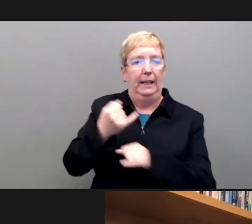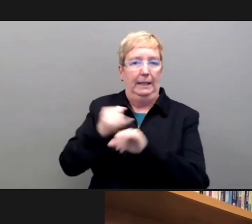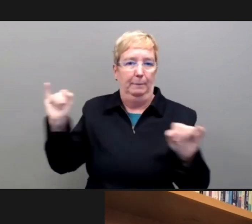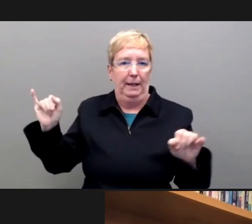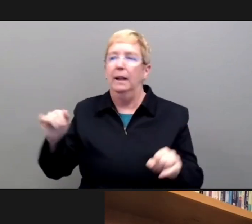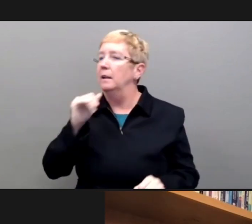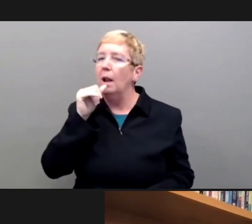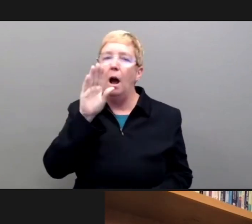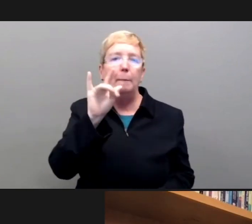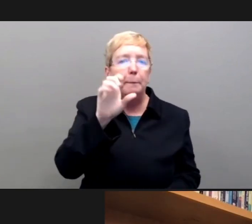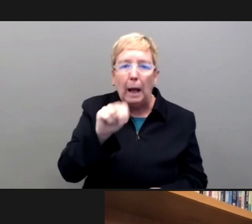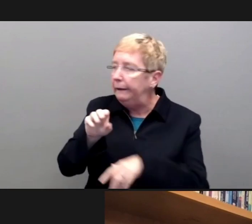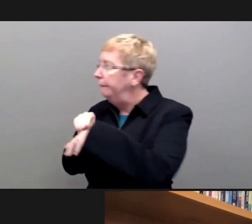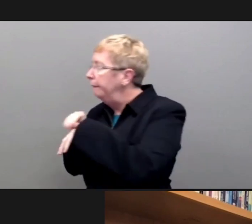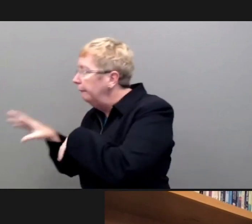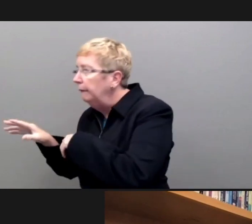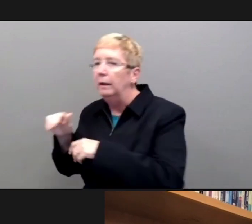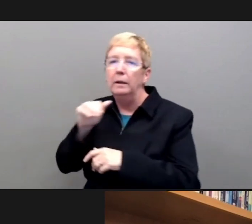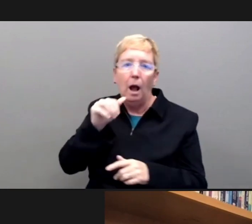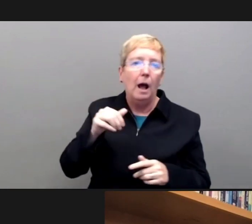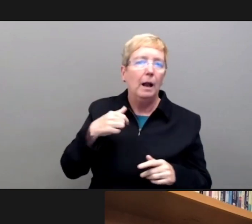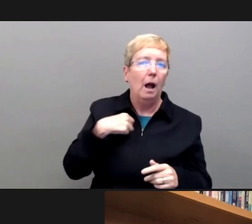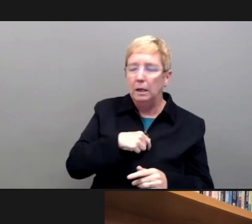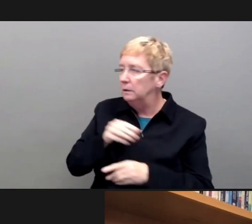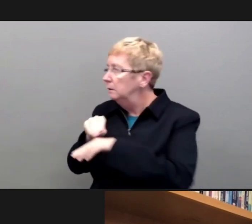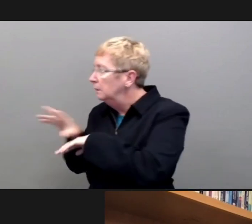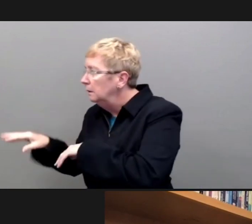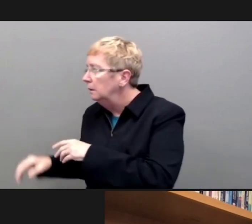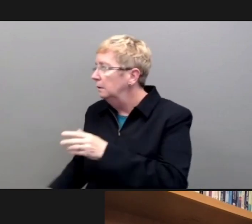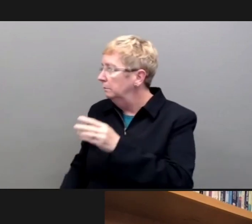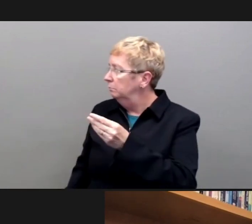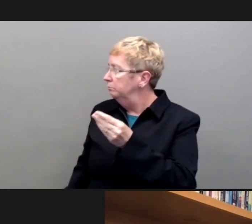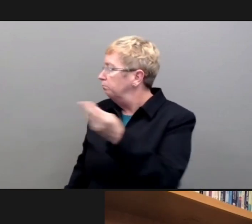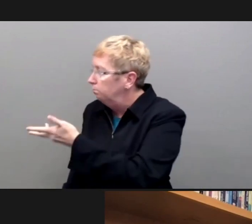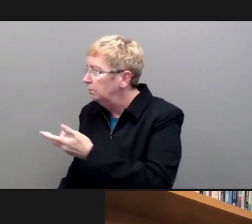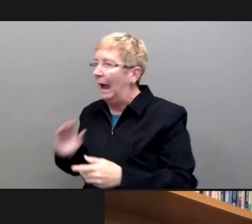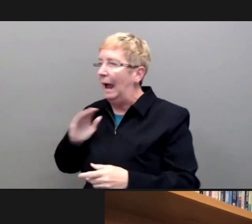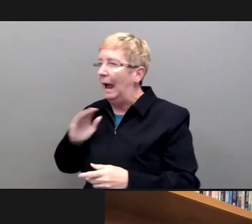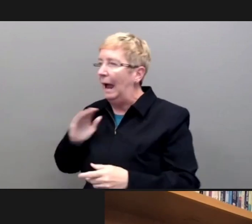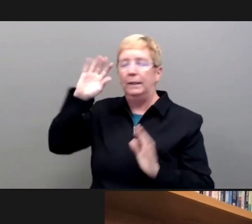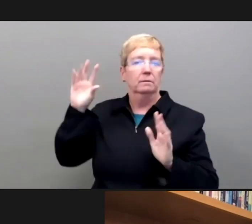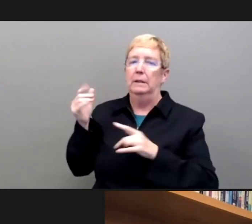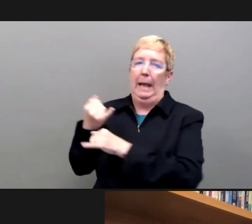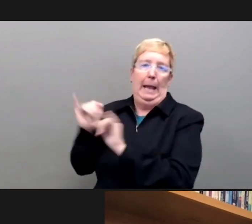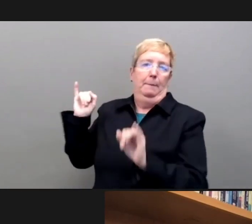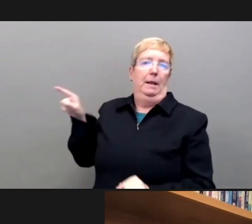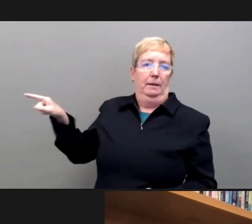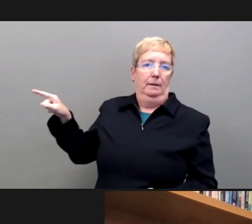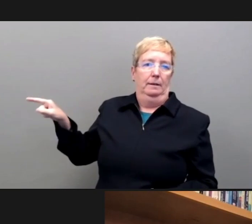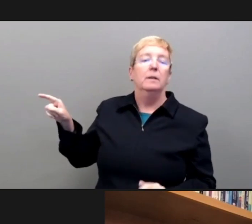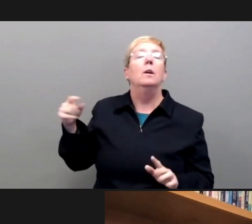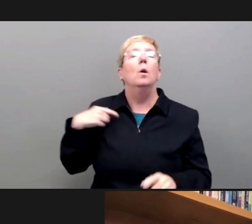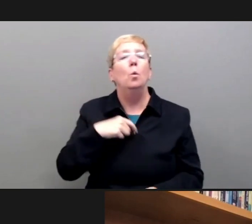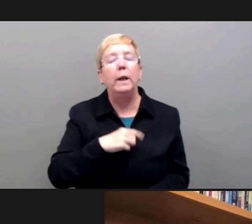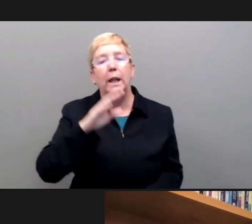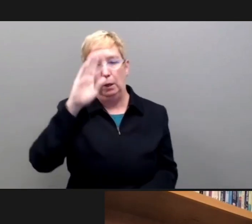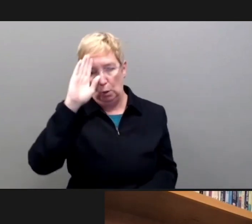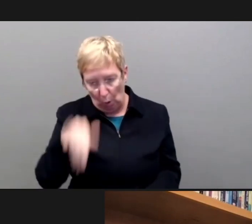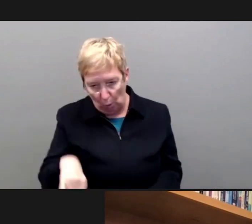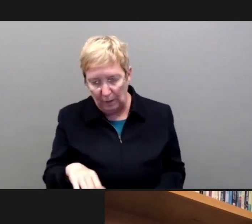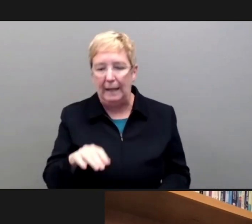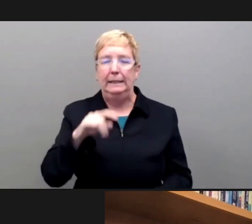data criteria presented to them. But what we still know is that while kids can spread and certainly can get